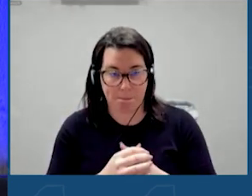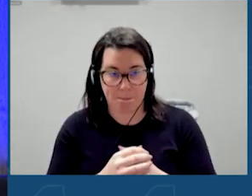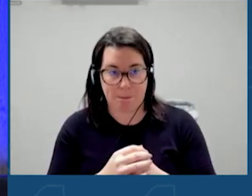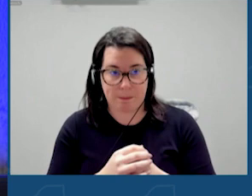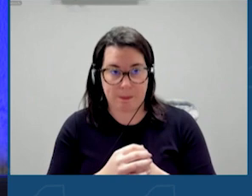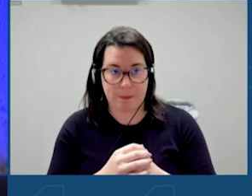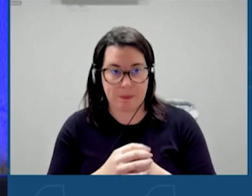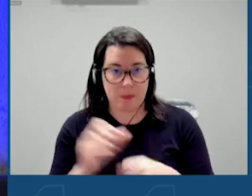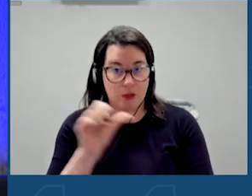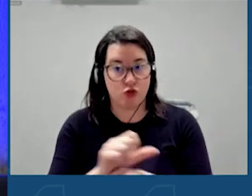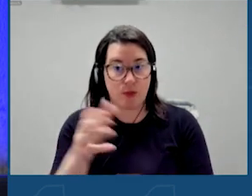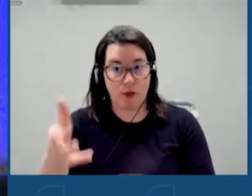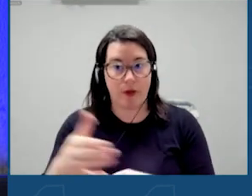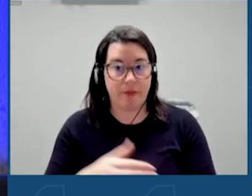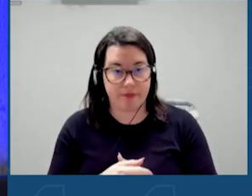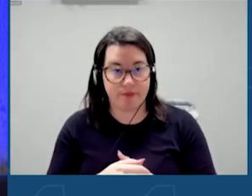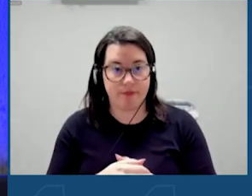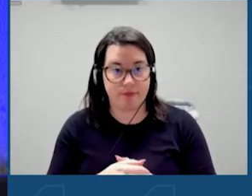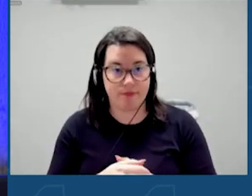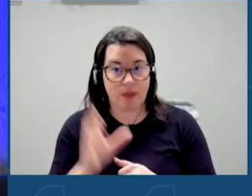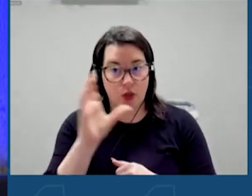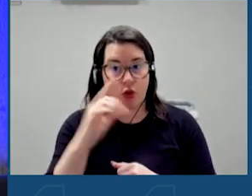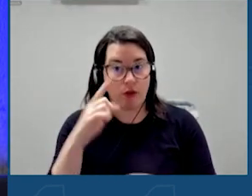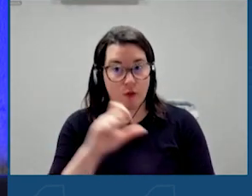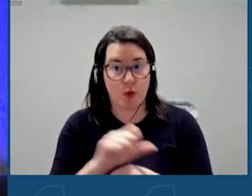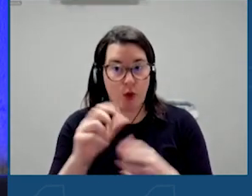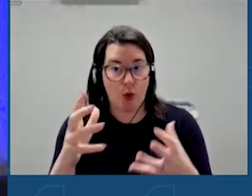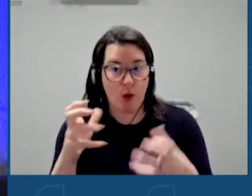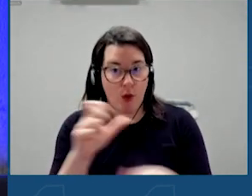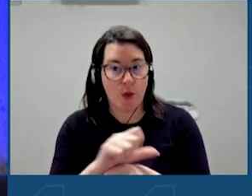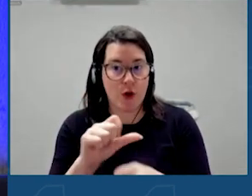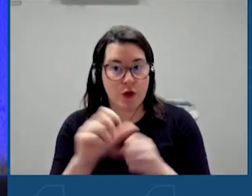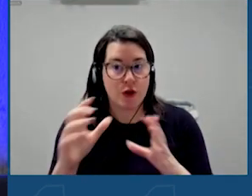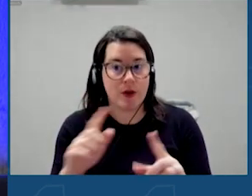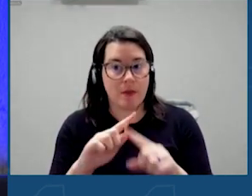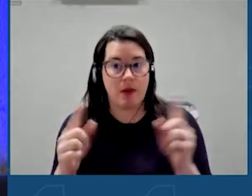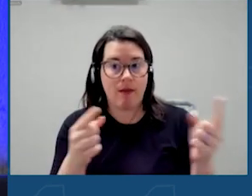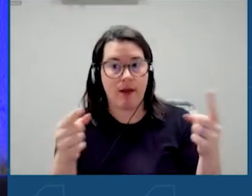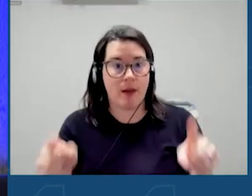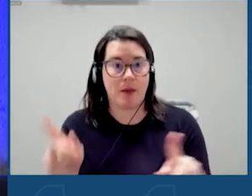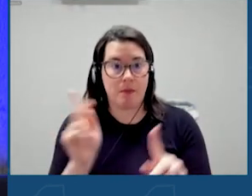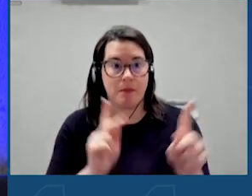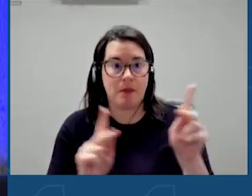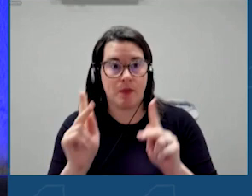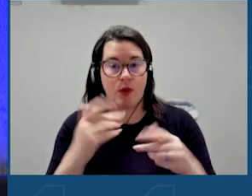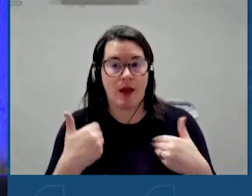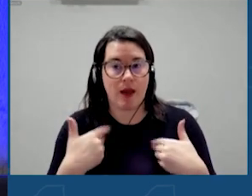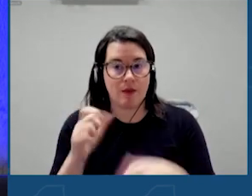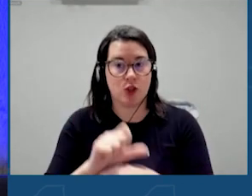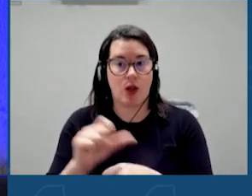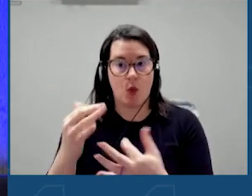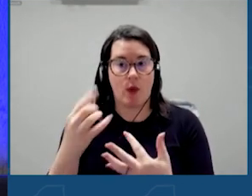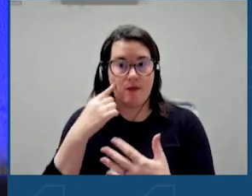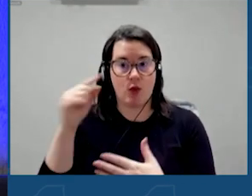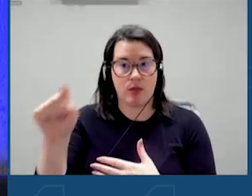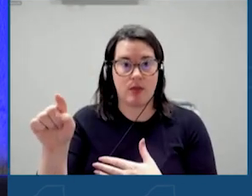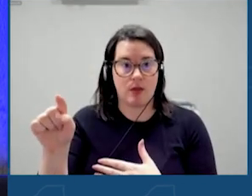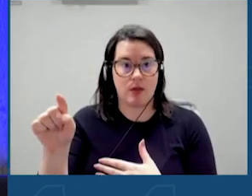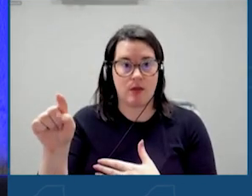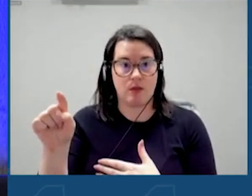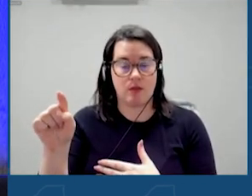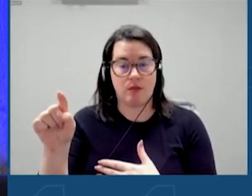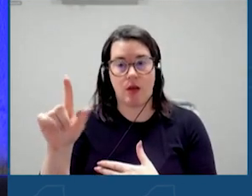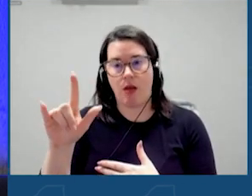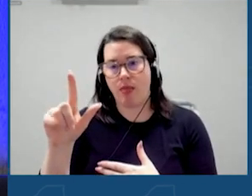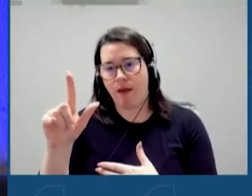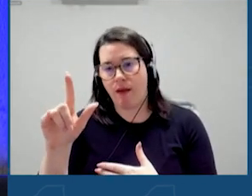The jobs are there. They're looking for workers. But we have a situation where people have a job waiting for them in a place like Long Island or parts of